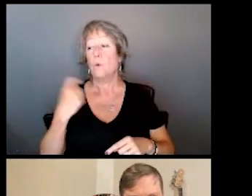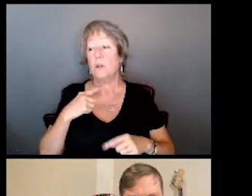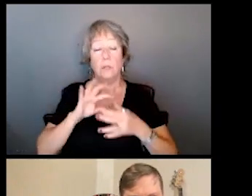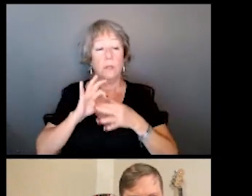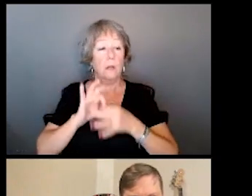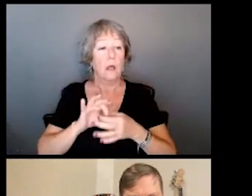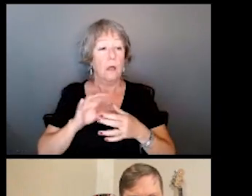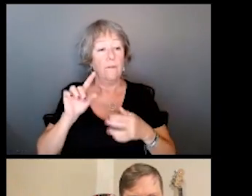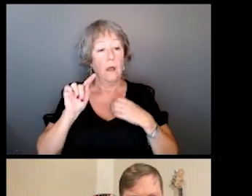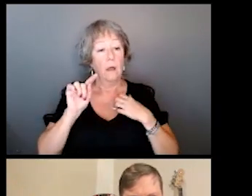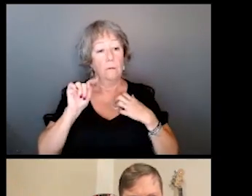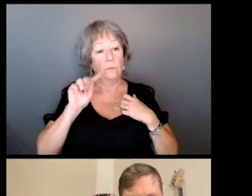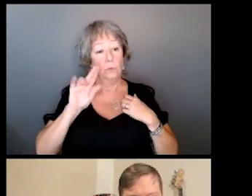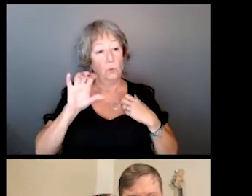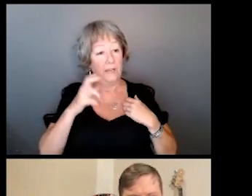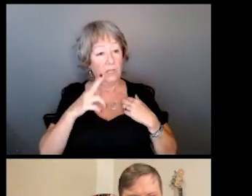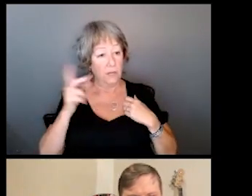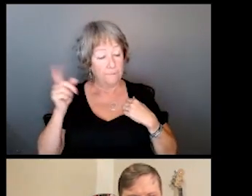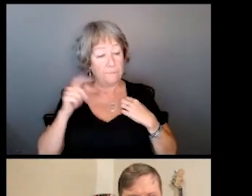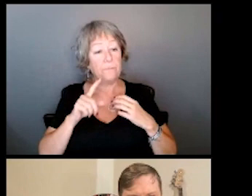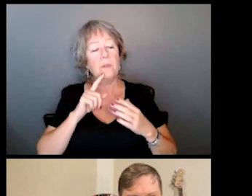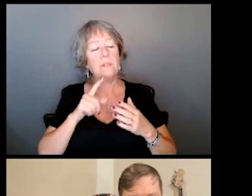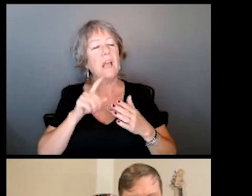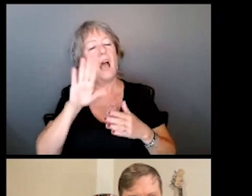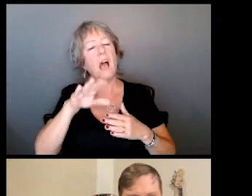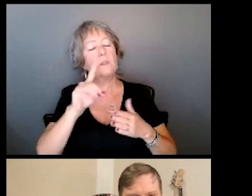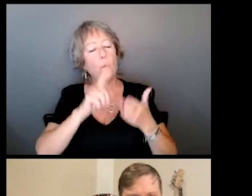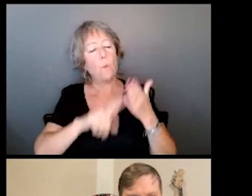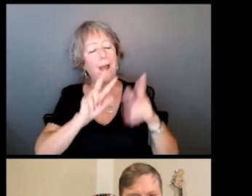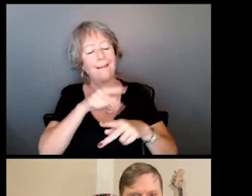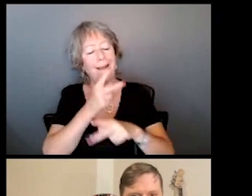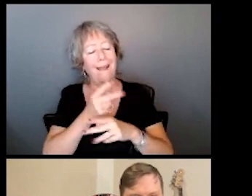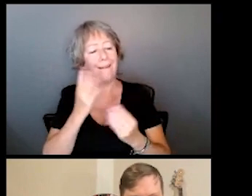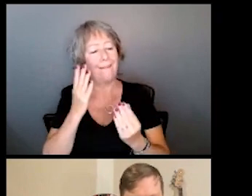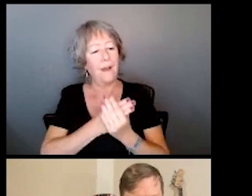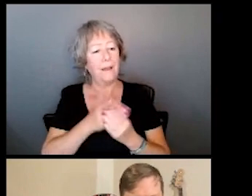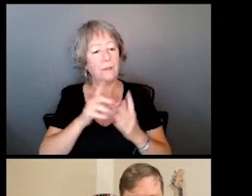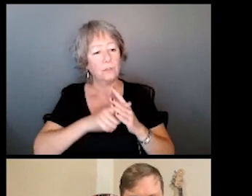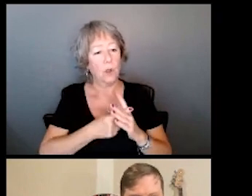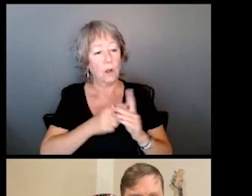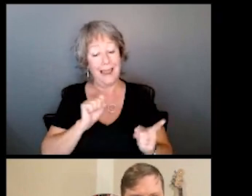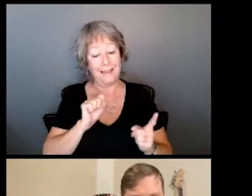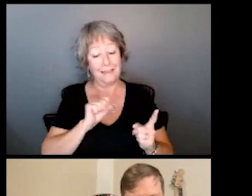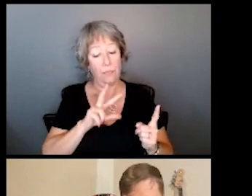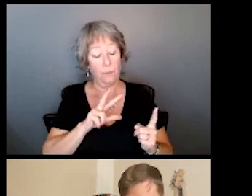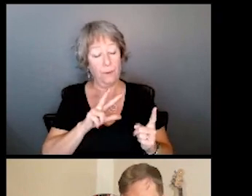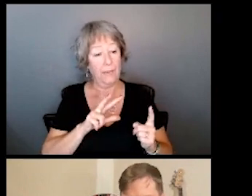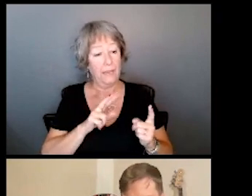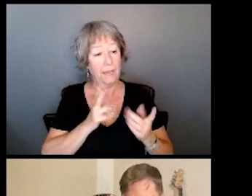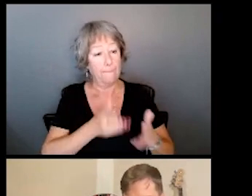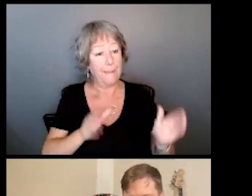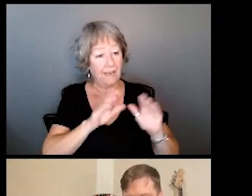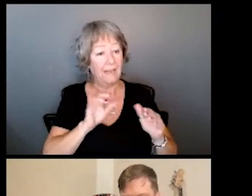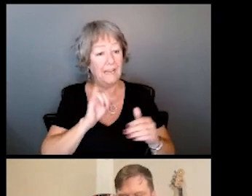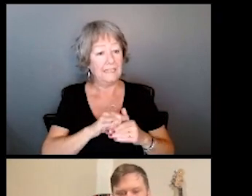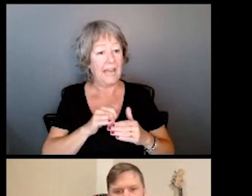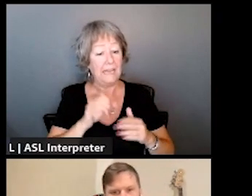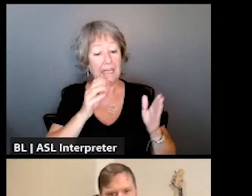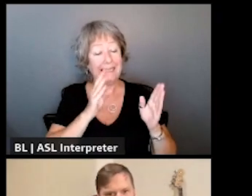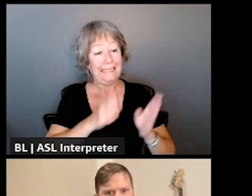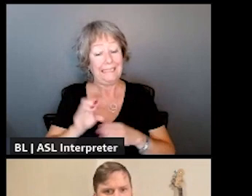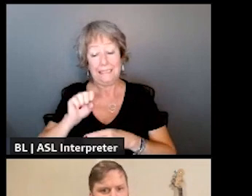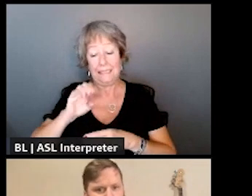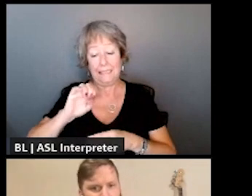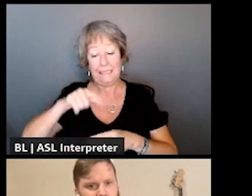twitch.tv/AWS On Air saying, what kind of files is stored in the S3 bucket? Is it a MySQL dump? Is it a SQL dump? What have we got